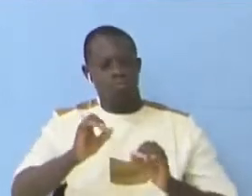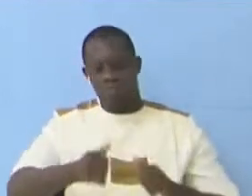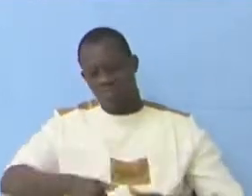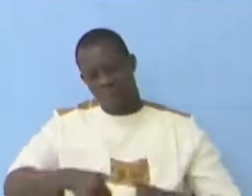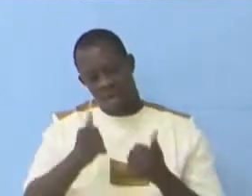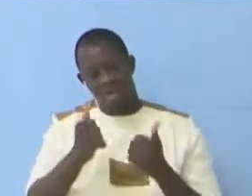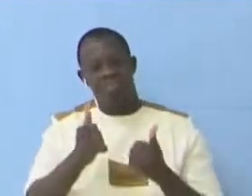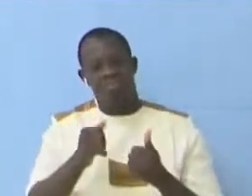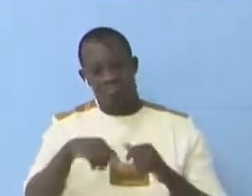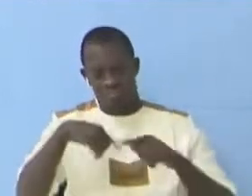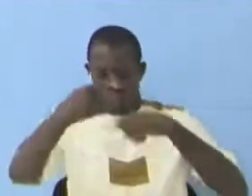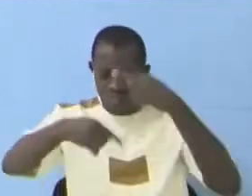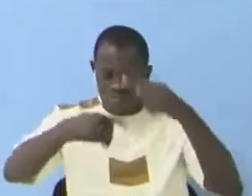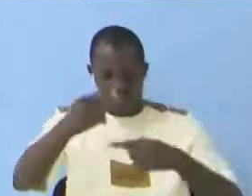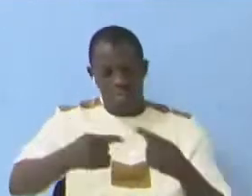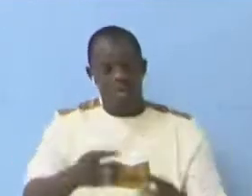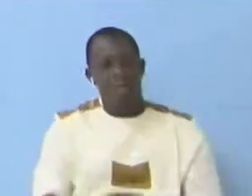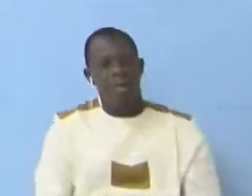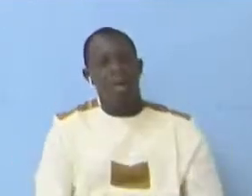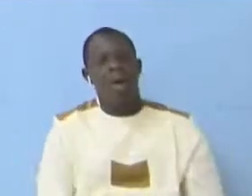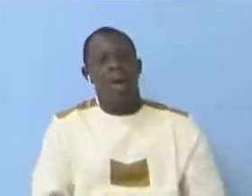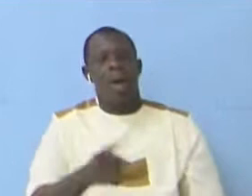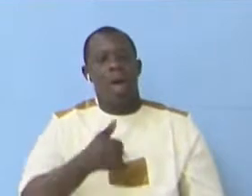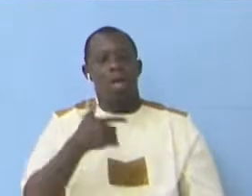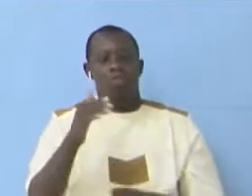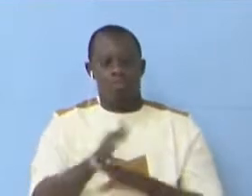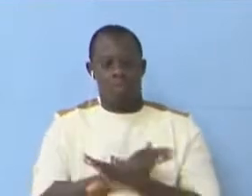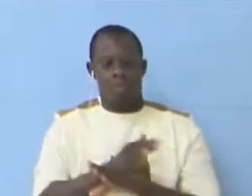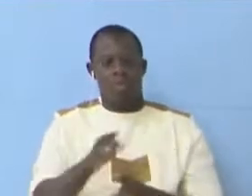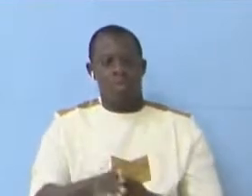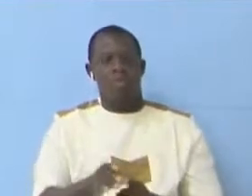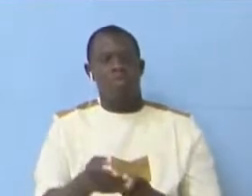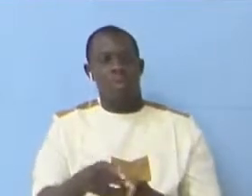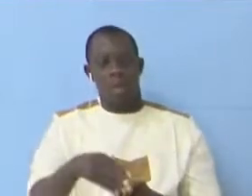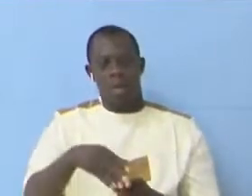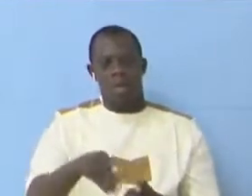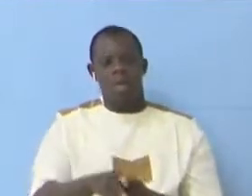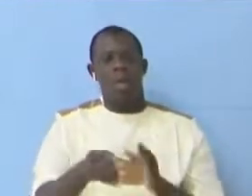Proceed. And I was the head of the liaison office.